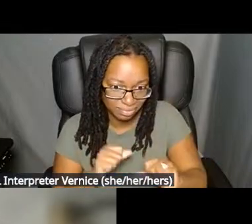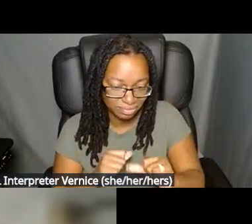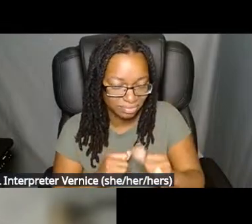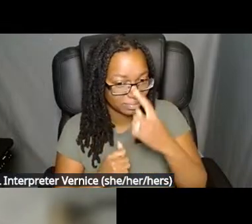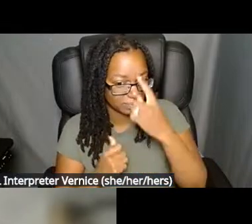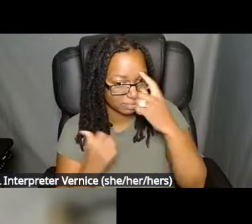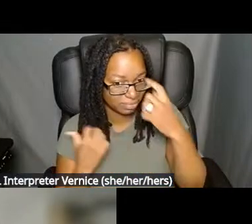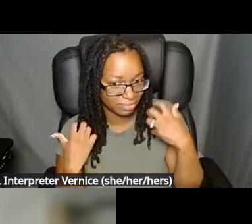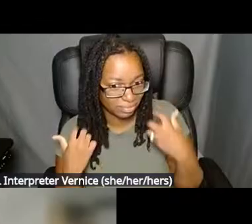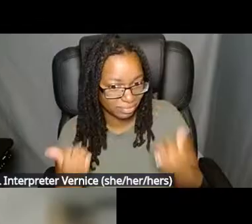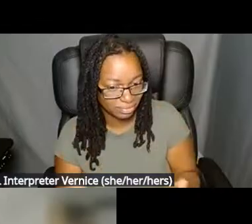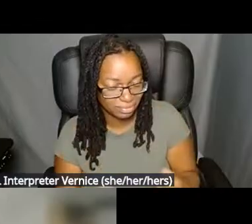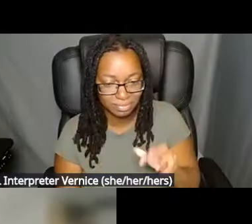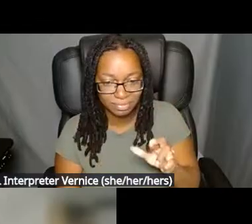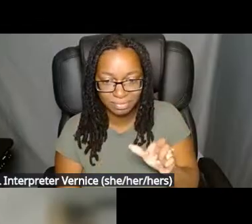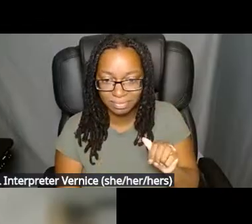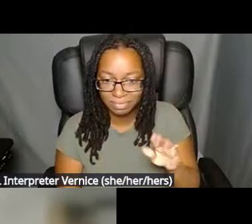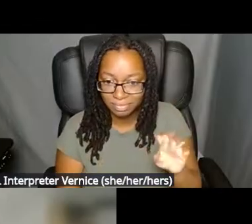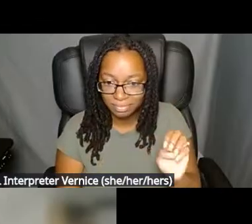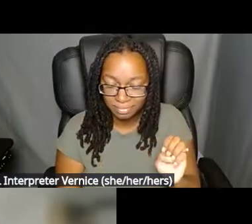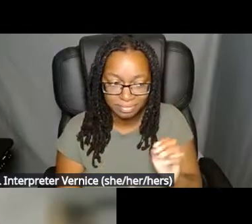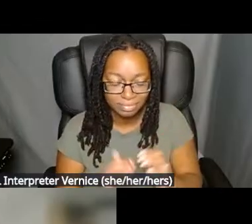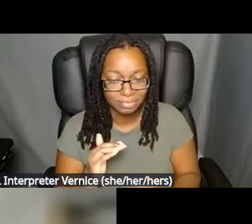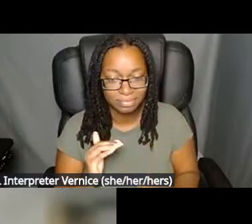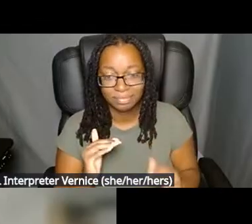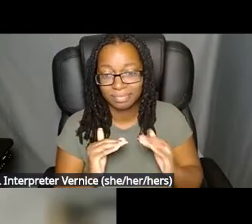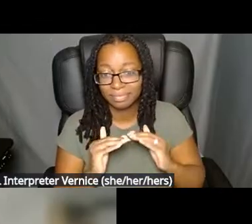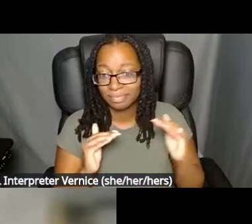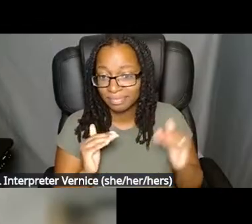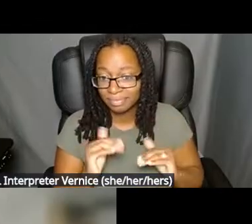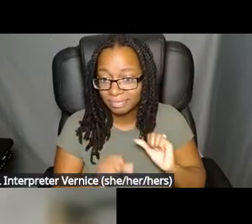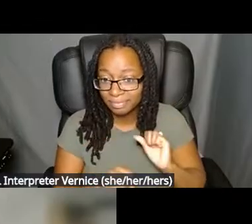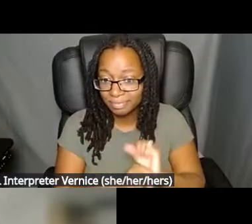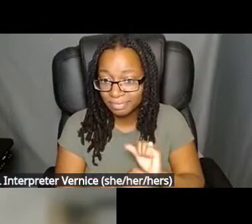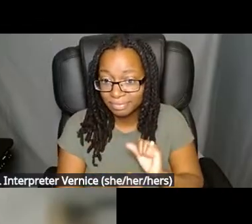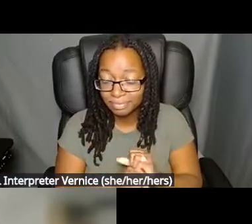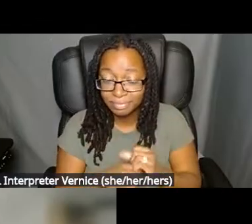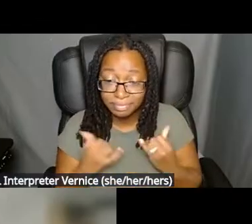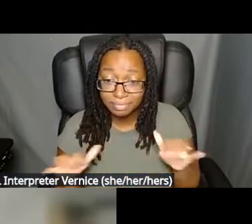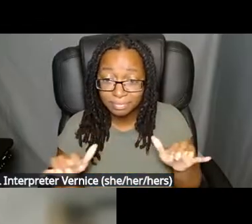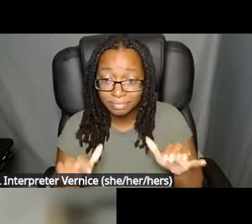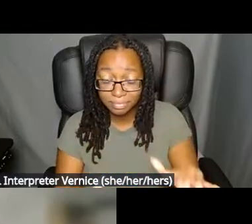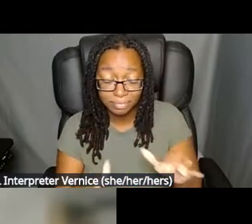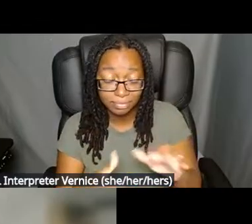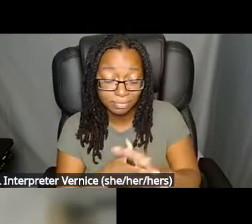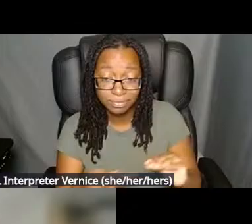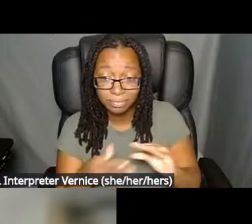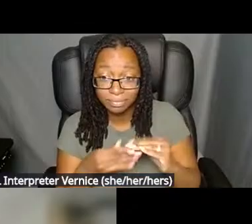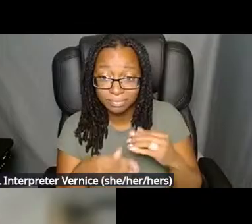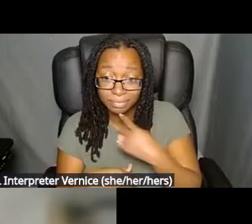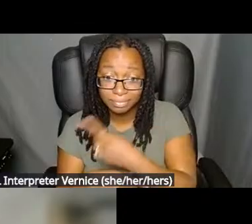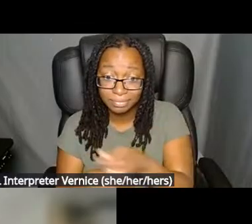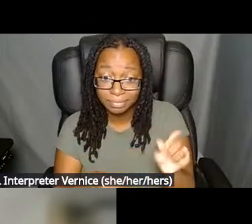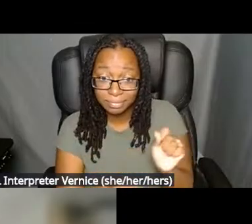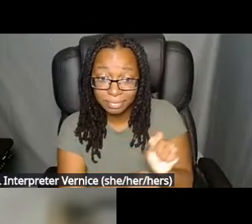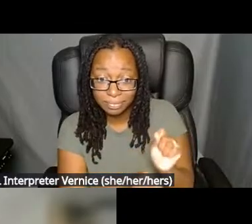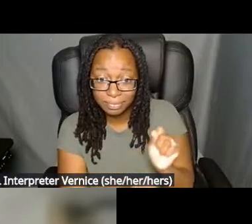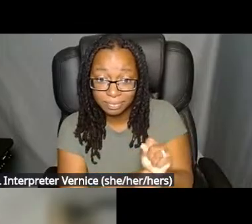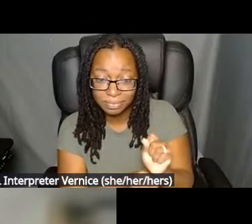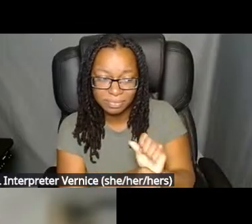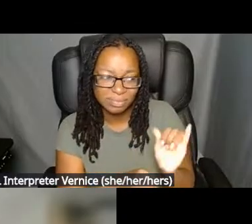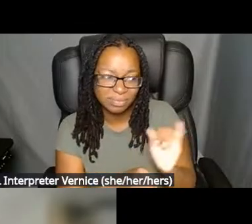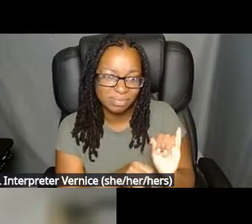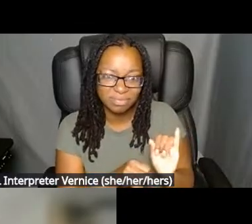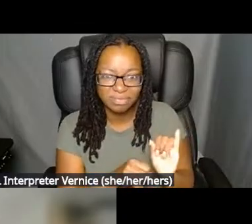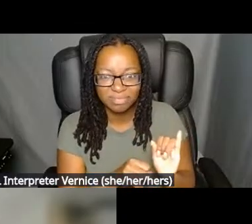equity work. I'm currently doing storytelling work and kind of narratives, and it is all based